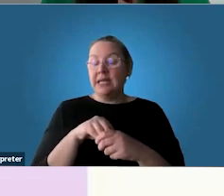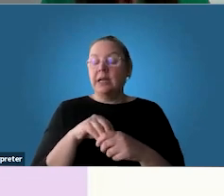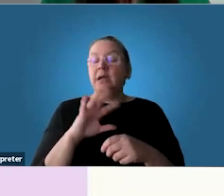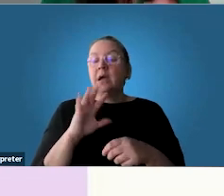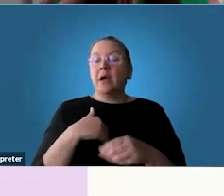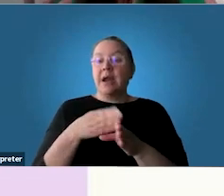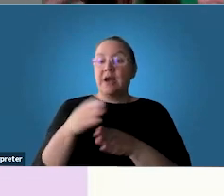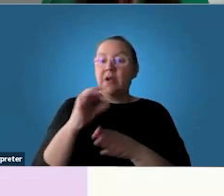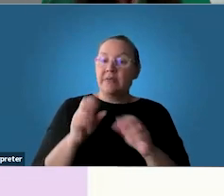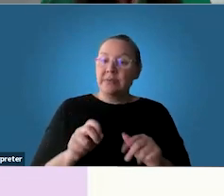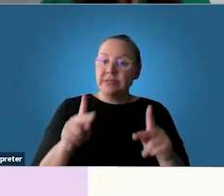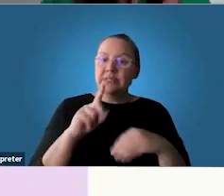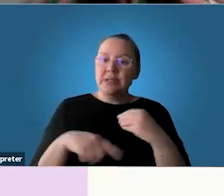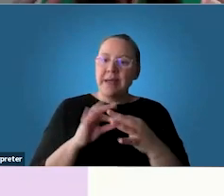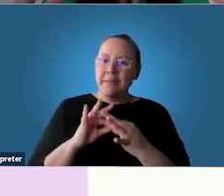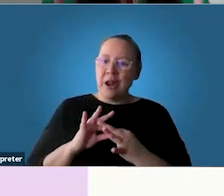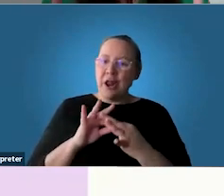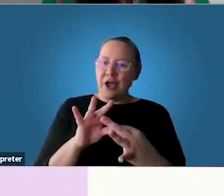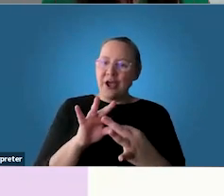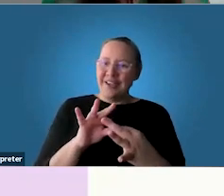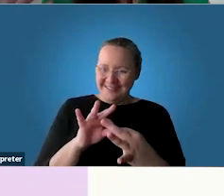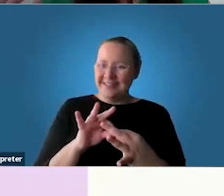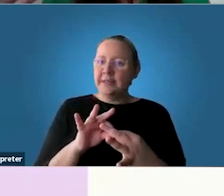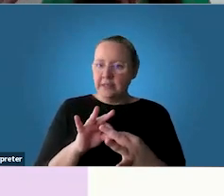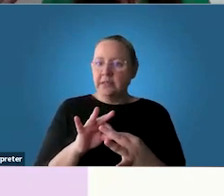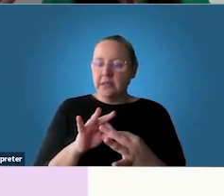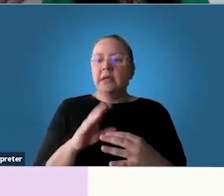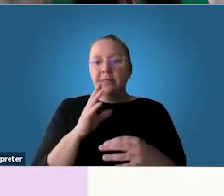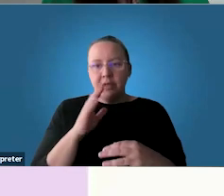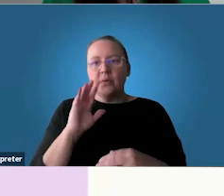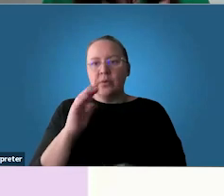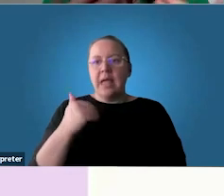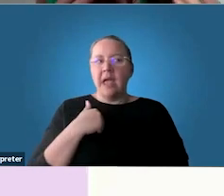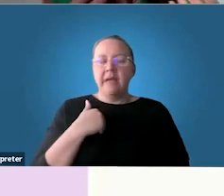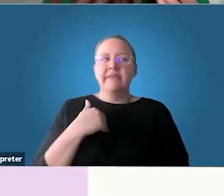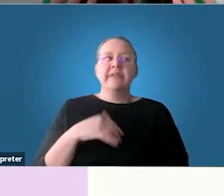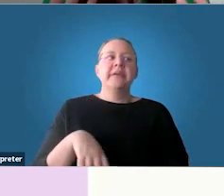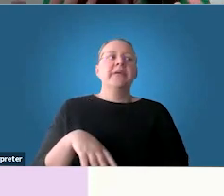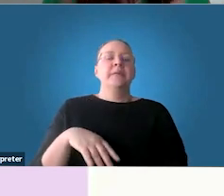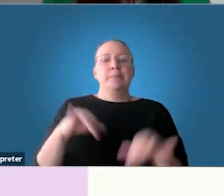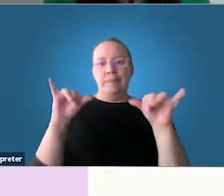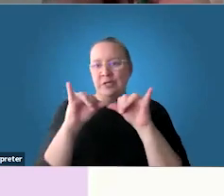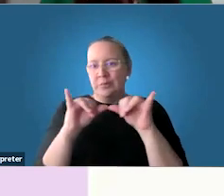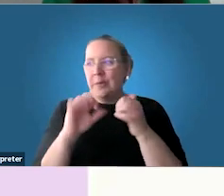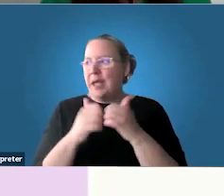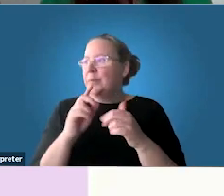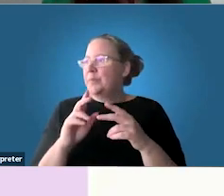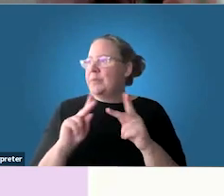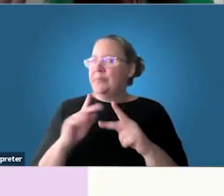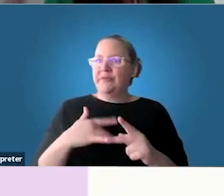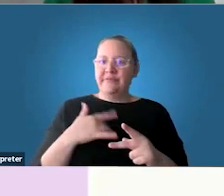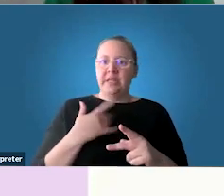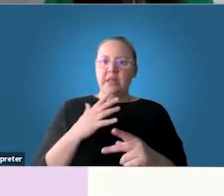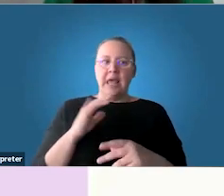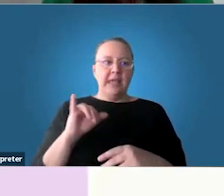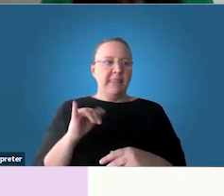area of opportunity is around belonging. There are indexes that track how people feel, like a belonging index,